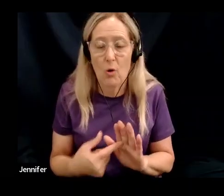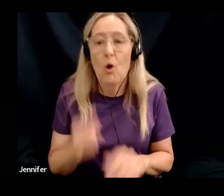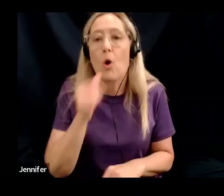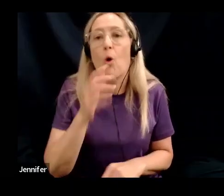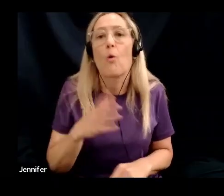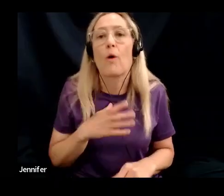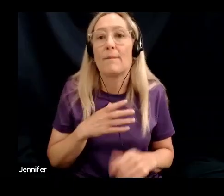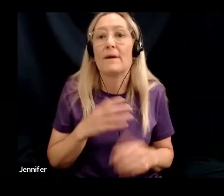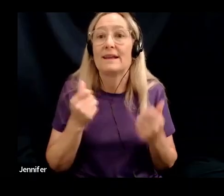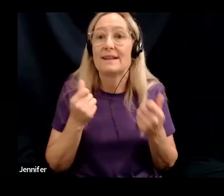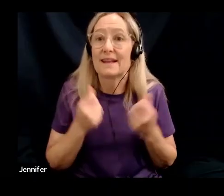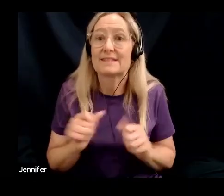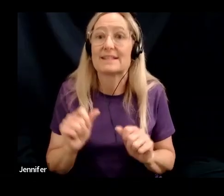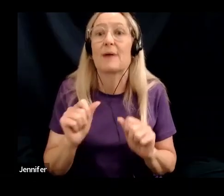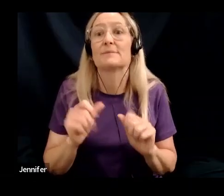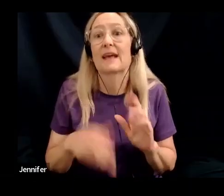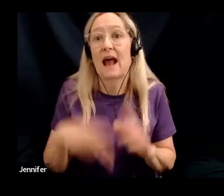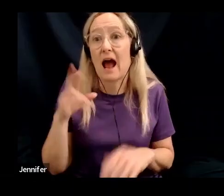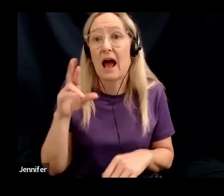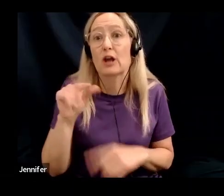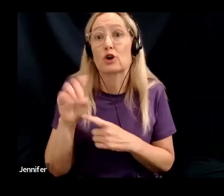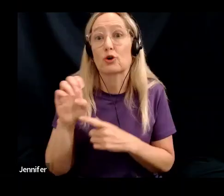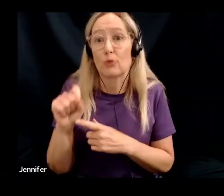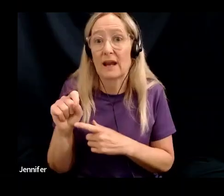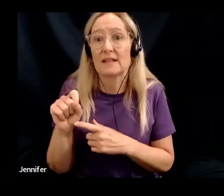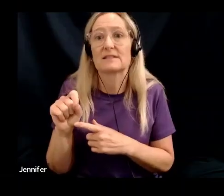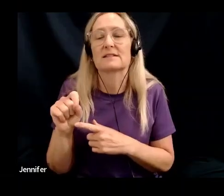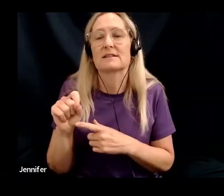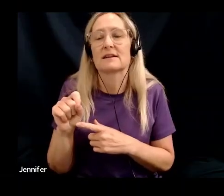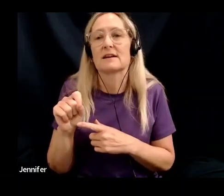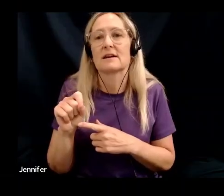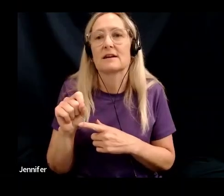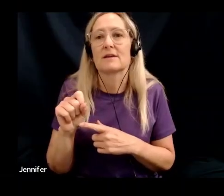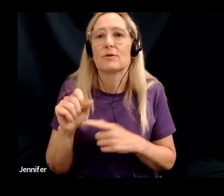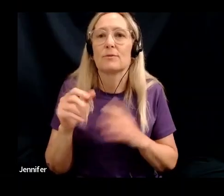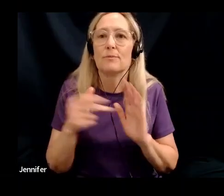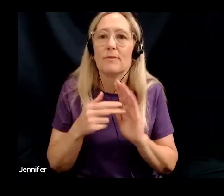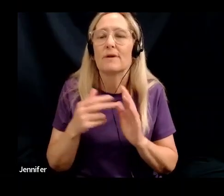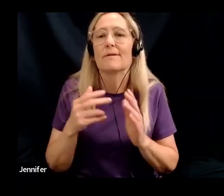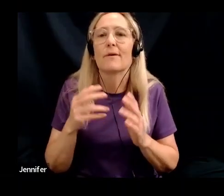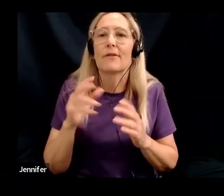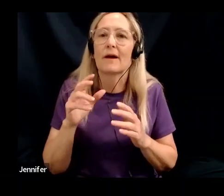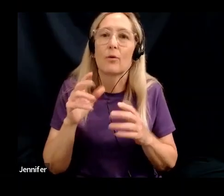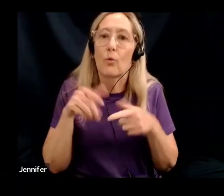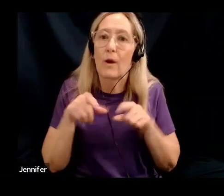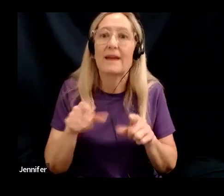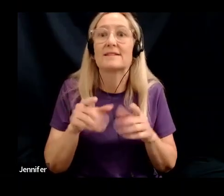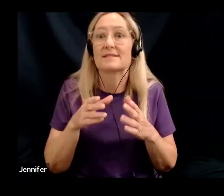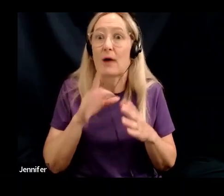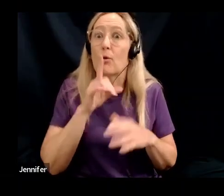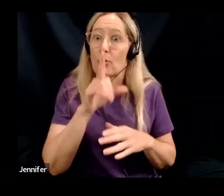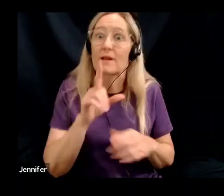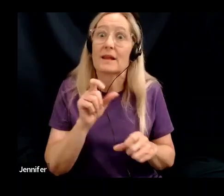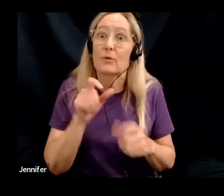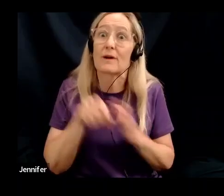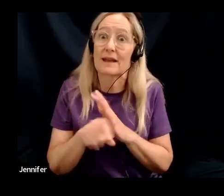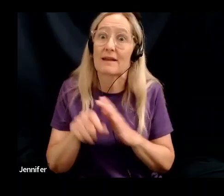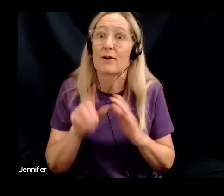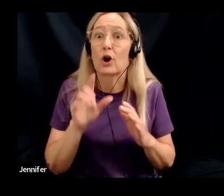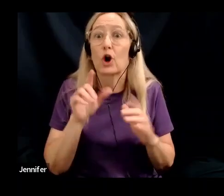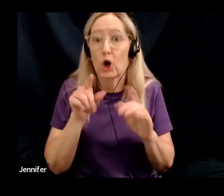actually attempt at higher rates, and this has to do with lethal means. So oftentimes men might